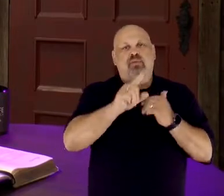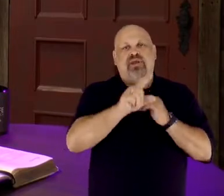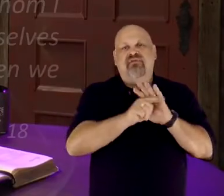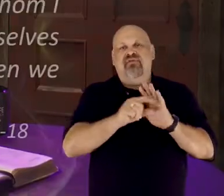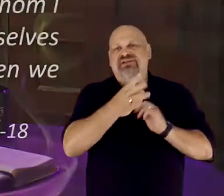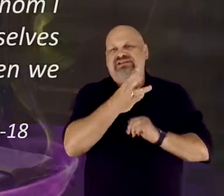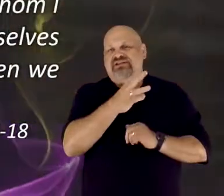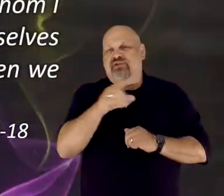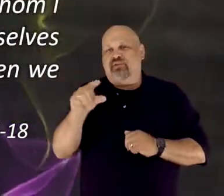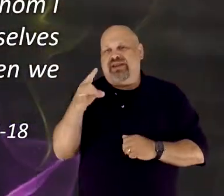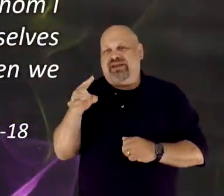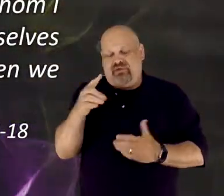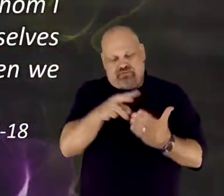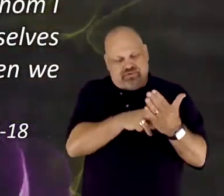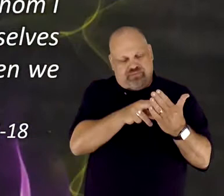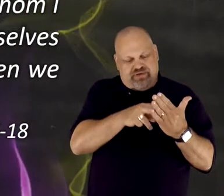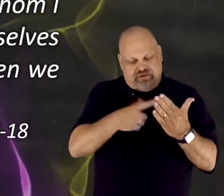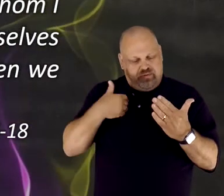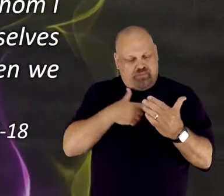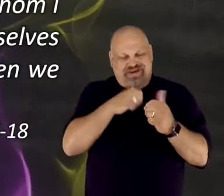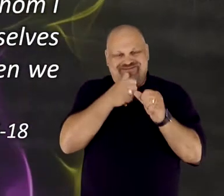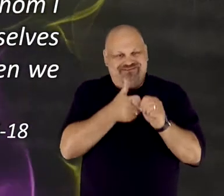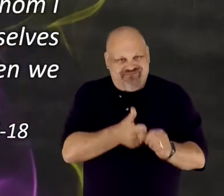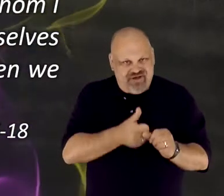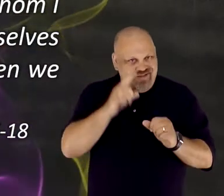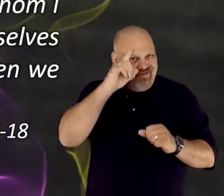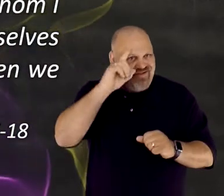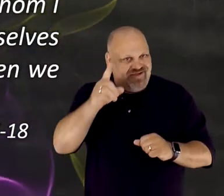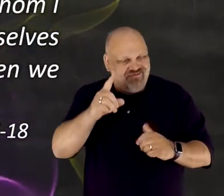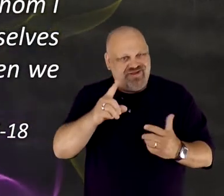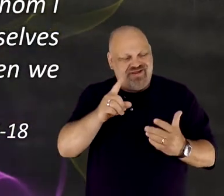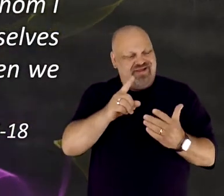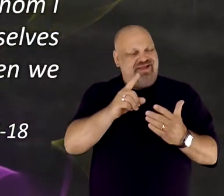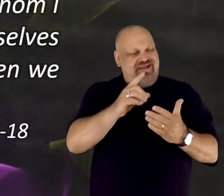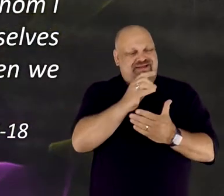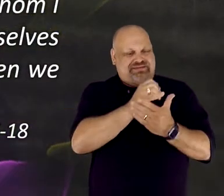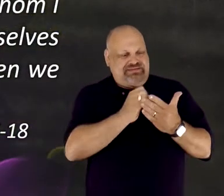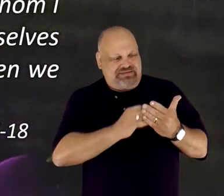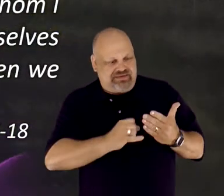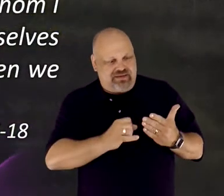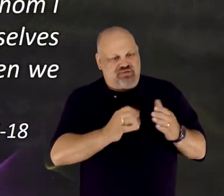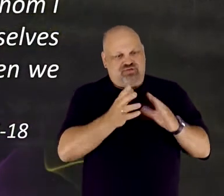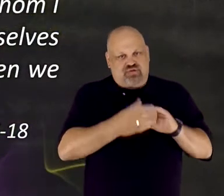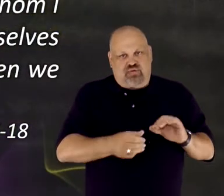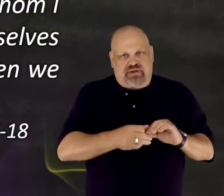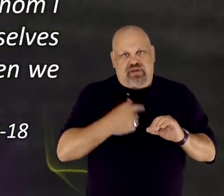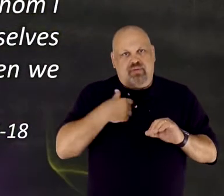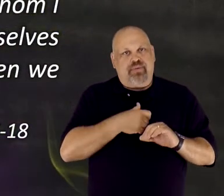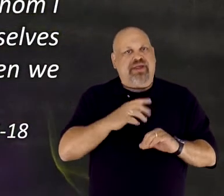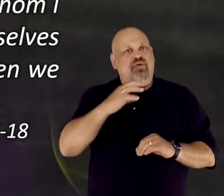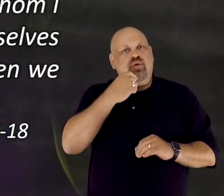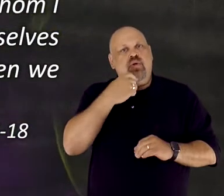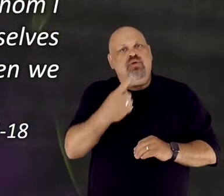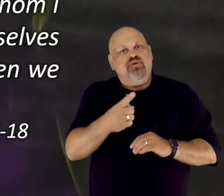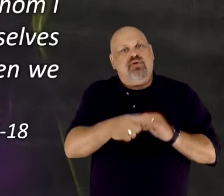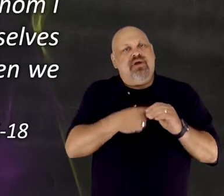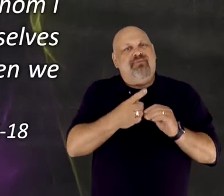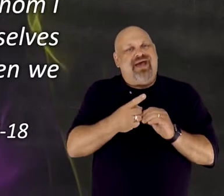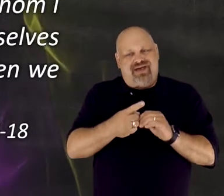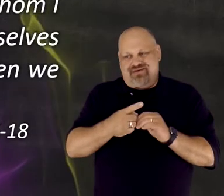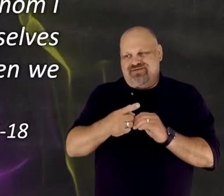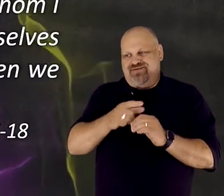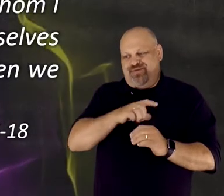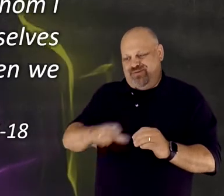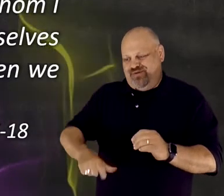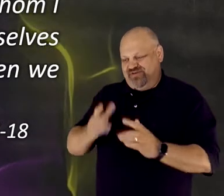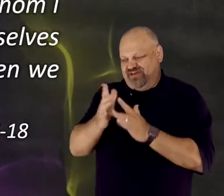we read, "For we did not follow cleverly devised stories when we told you about the coming of our Lord Jesus Christ in